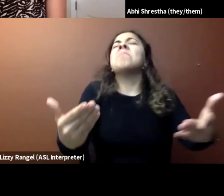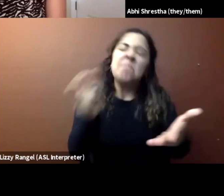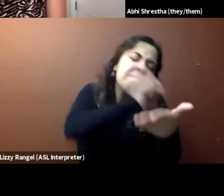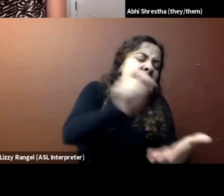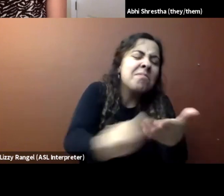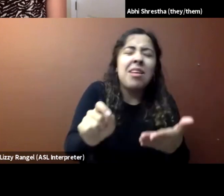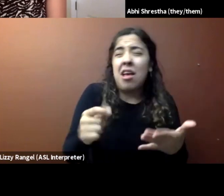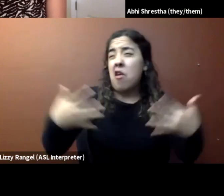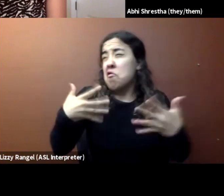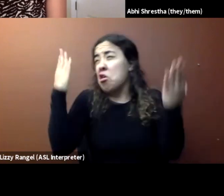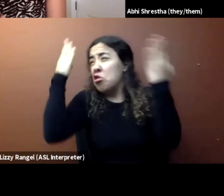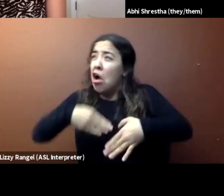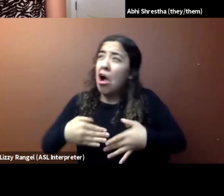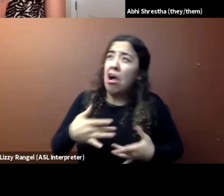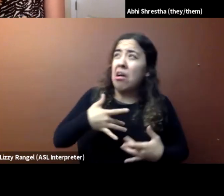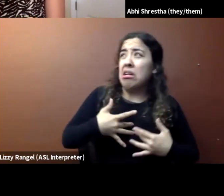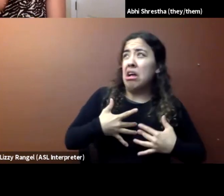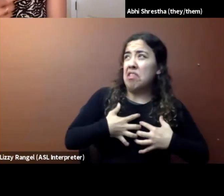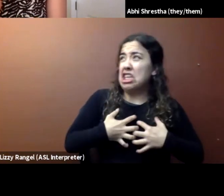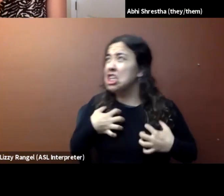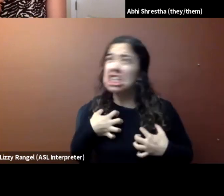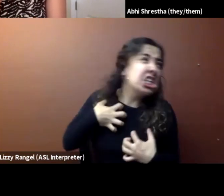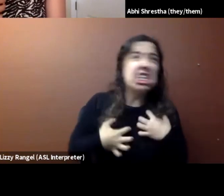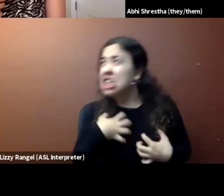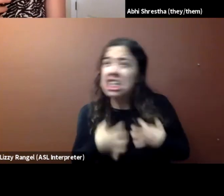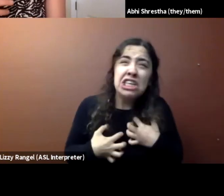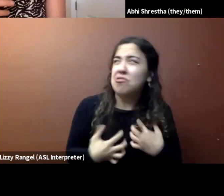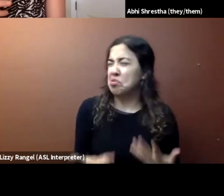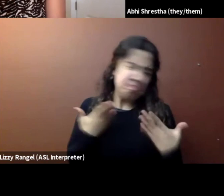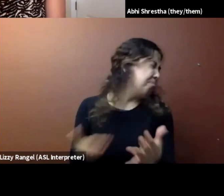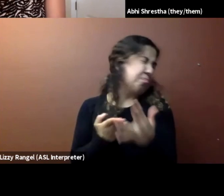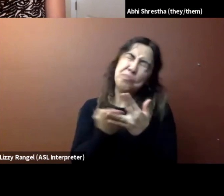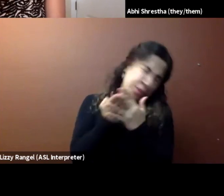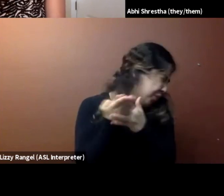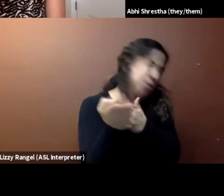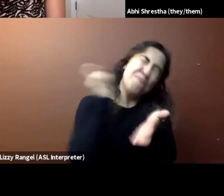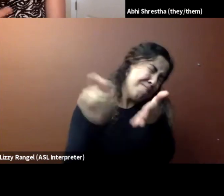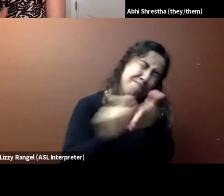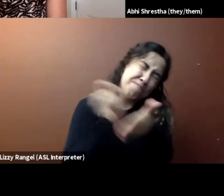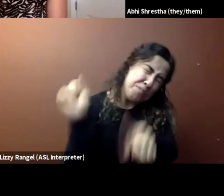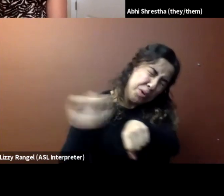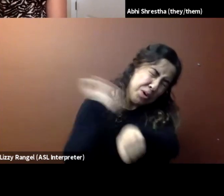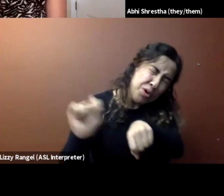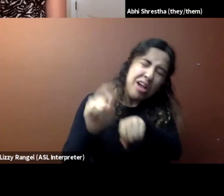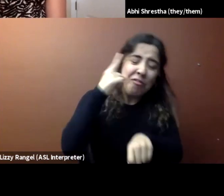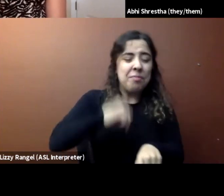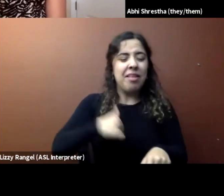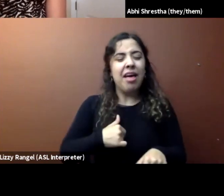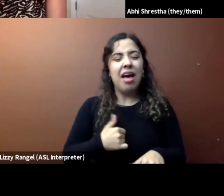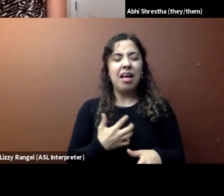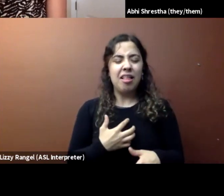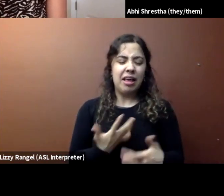through the darkness with words, you know, and for me it's very cathartic because as a person who struggles with depression,